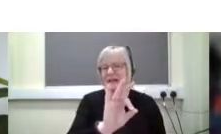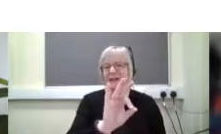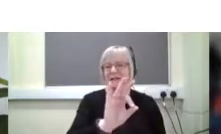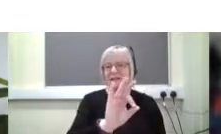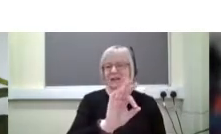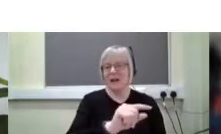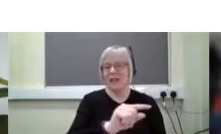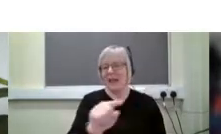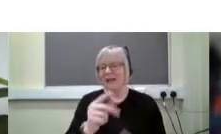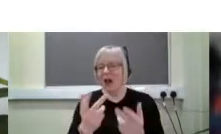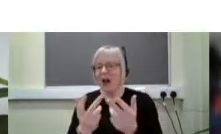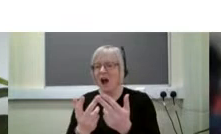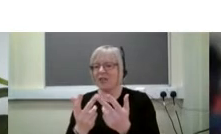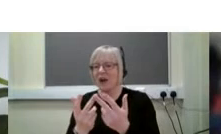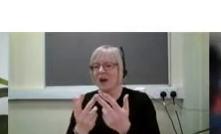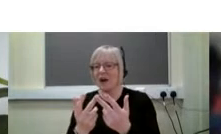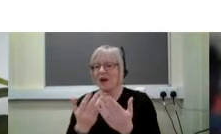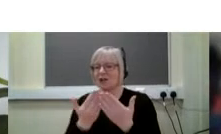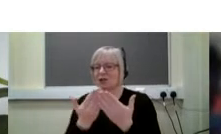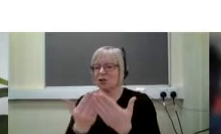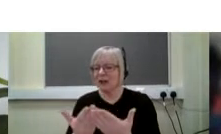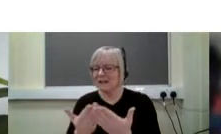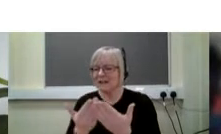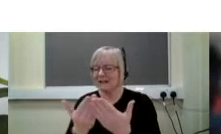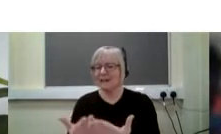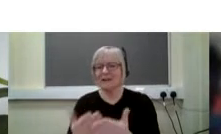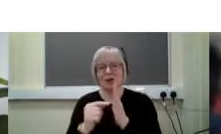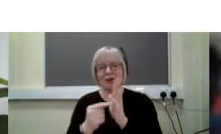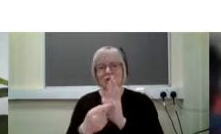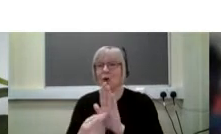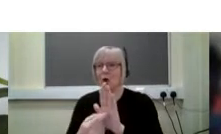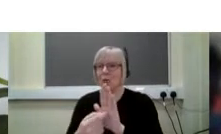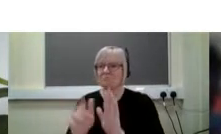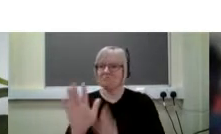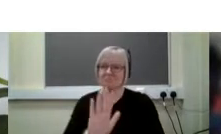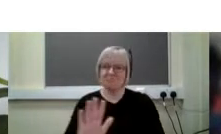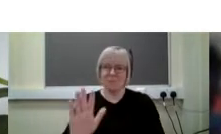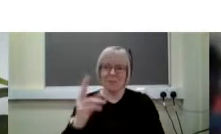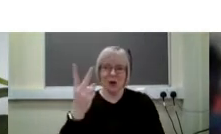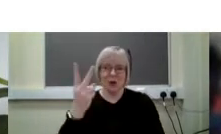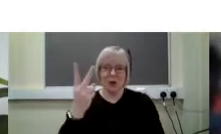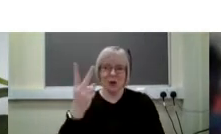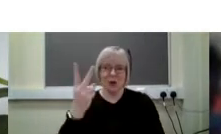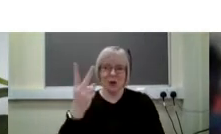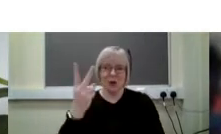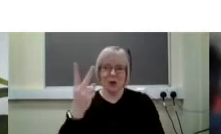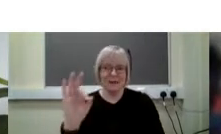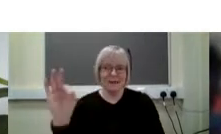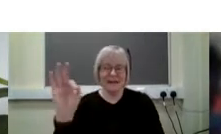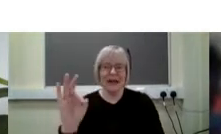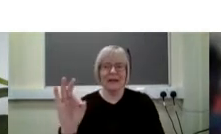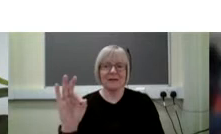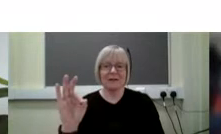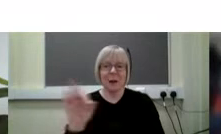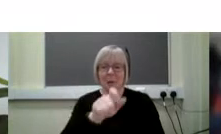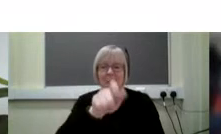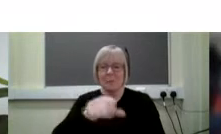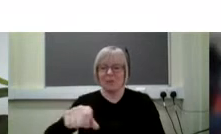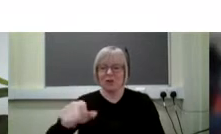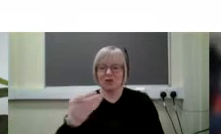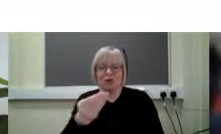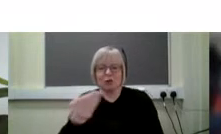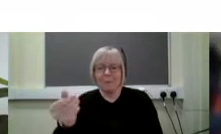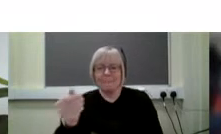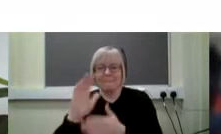other studies showing that there are about 20% of people who have some type of impairment that